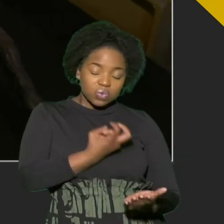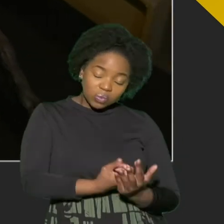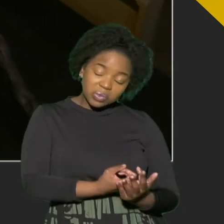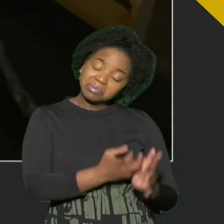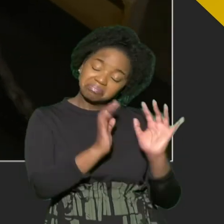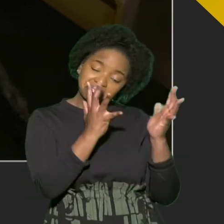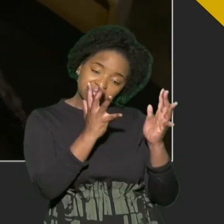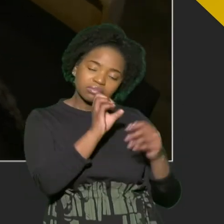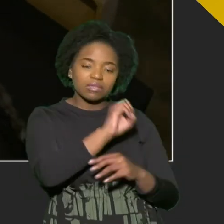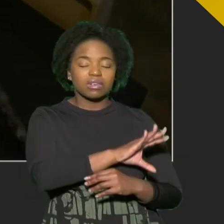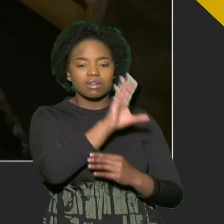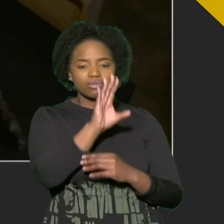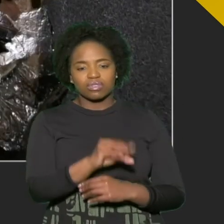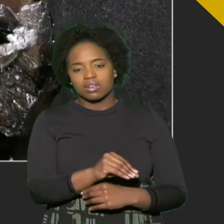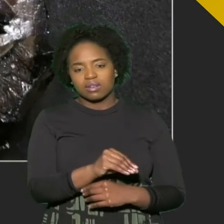We're a great